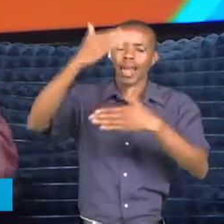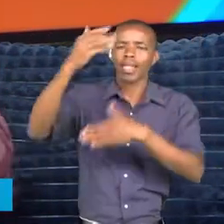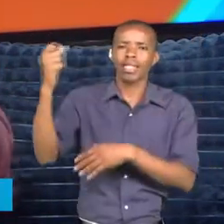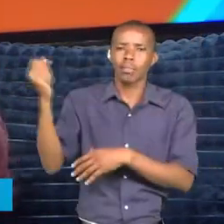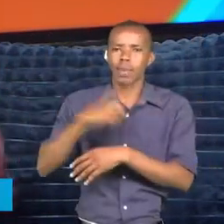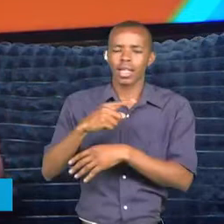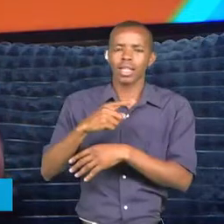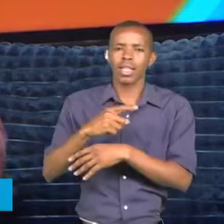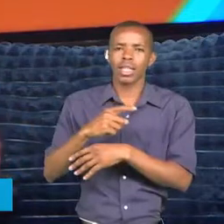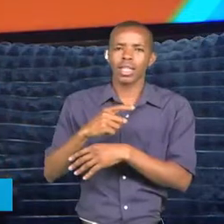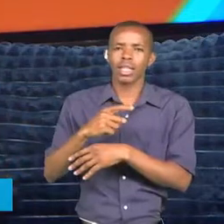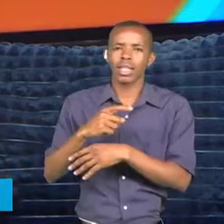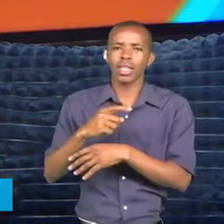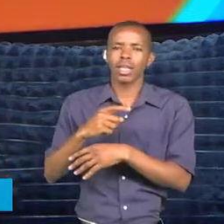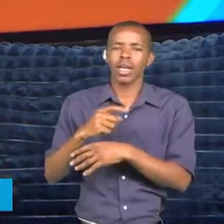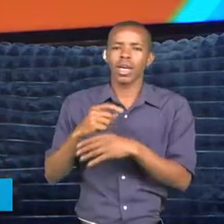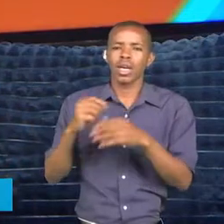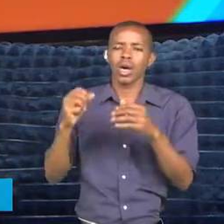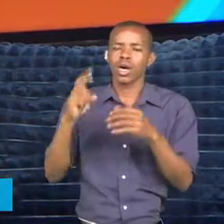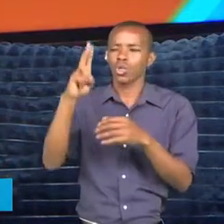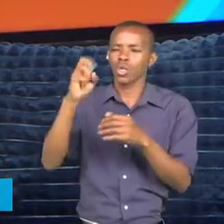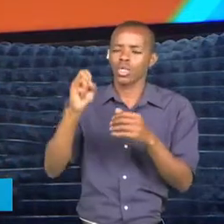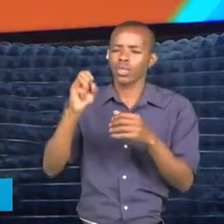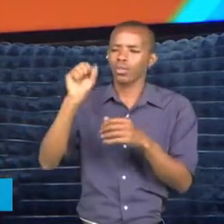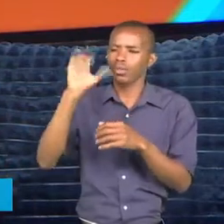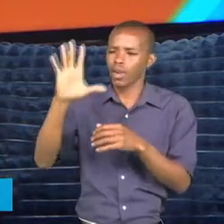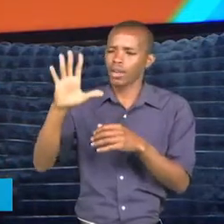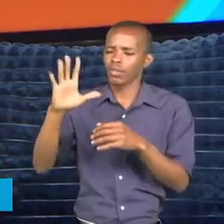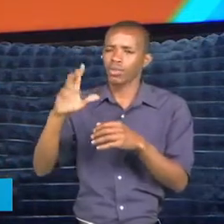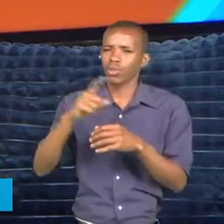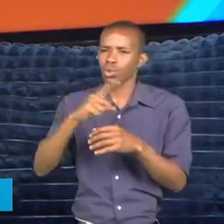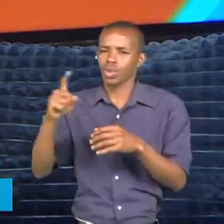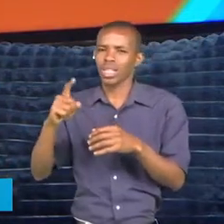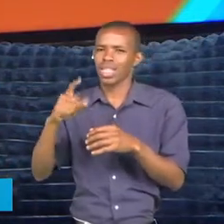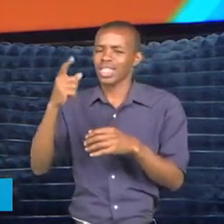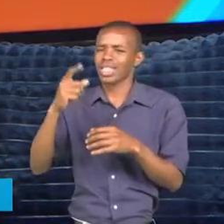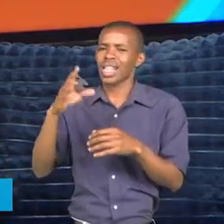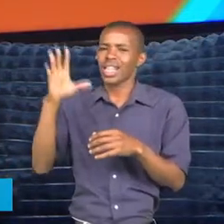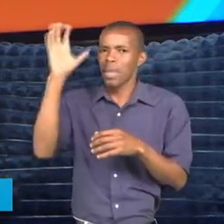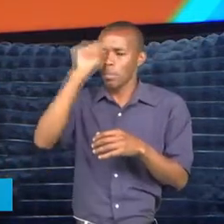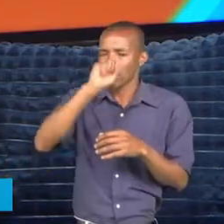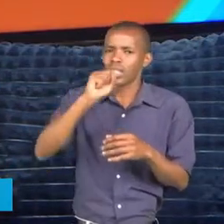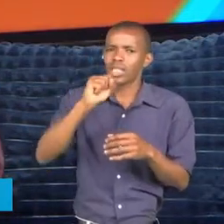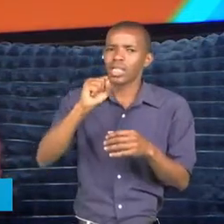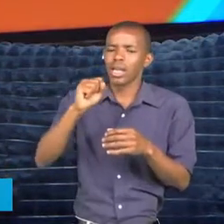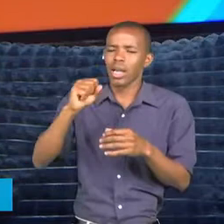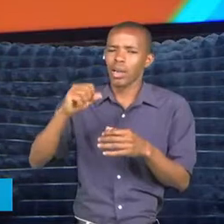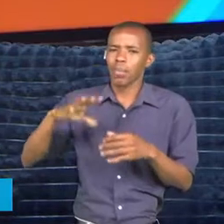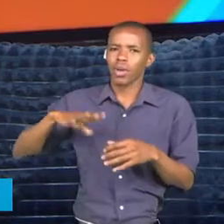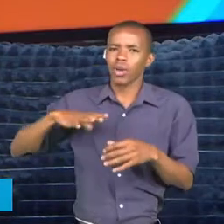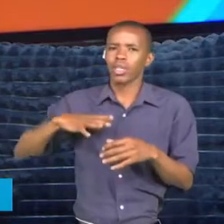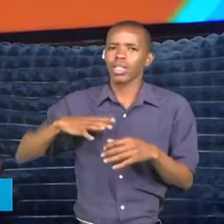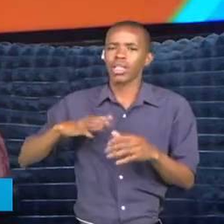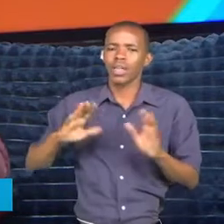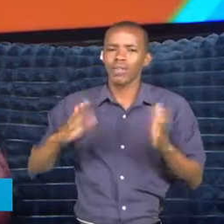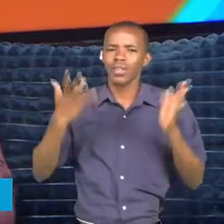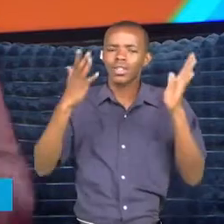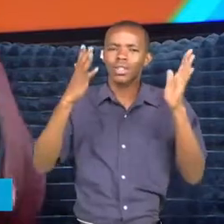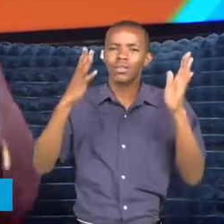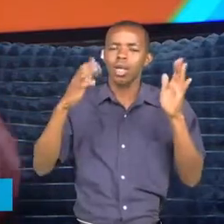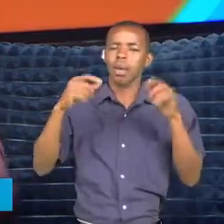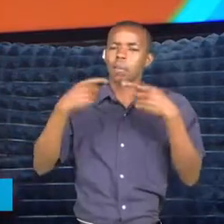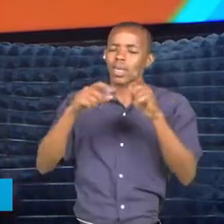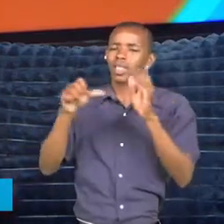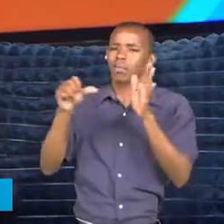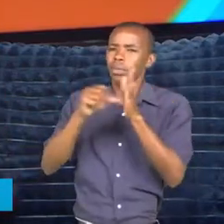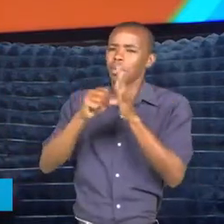that is 25th to 27th. Now, are these misplaced priorities? 20 million for cultural festival, but you still have a problem